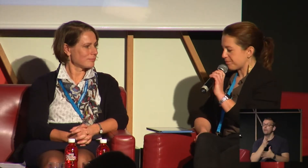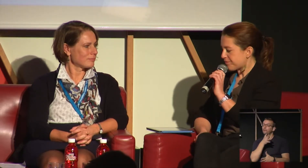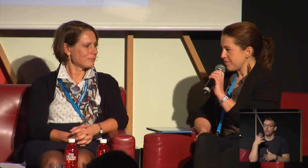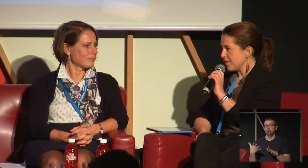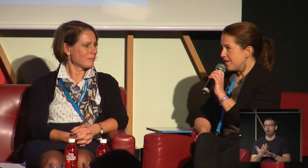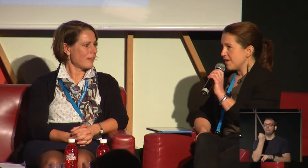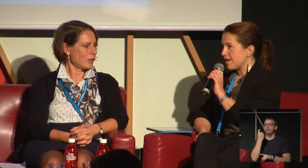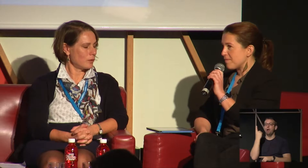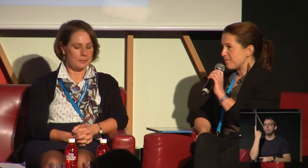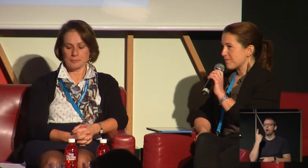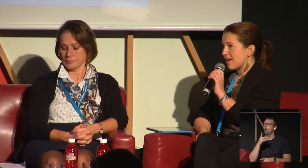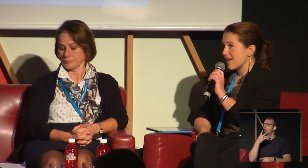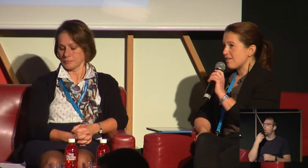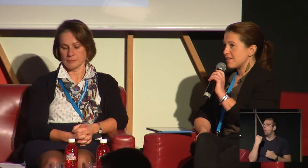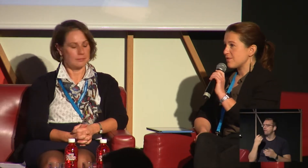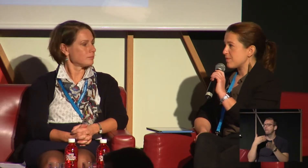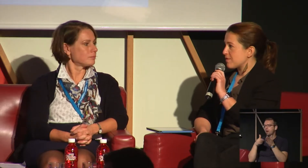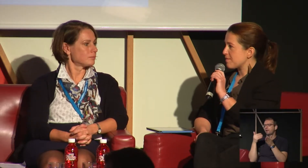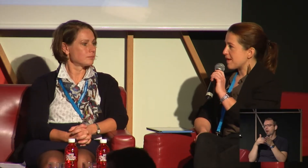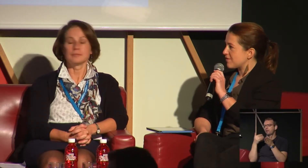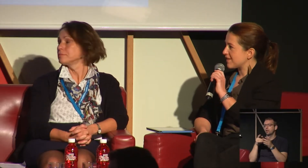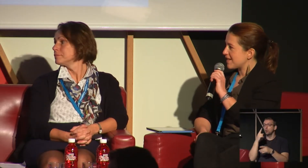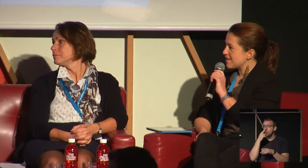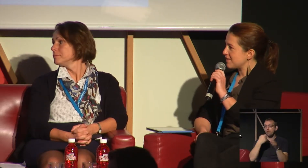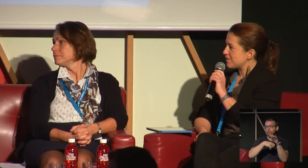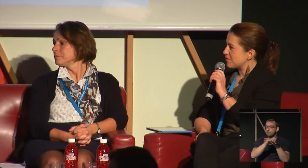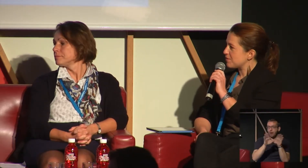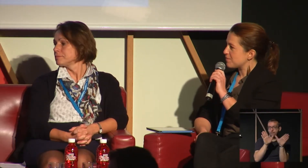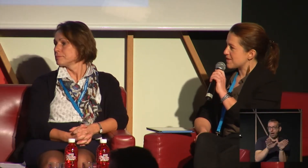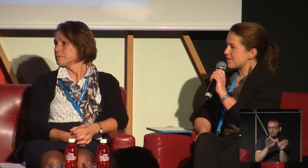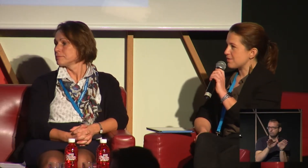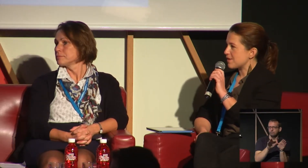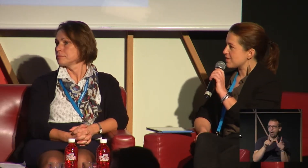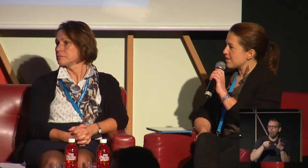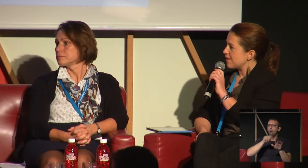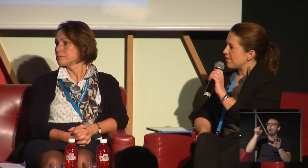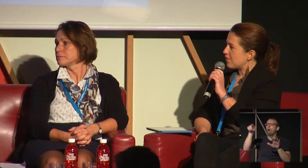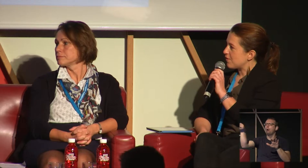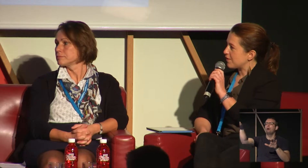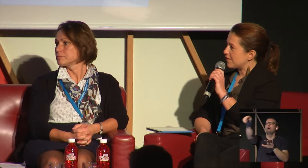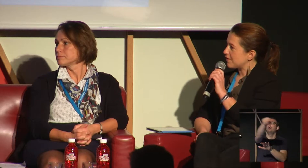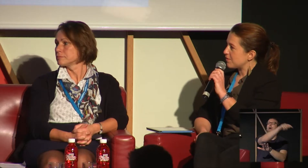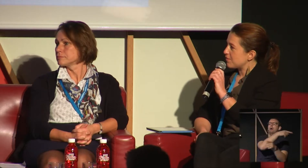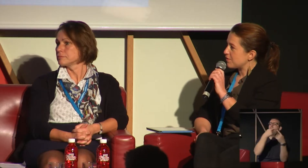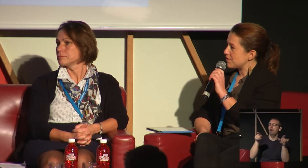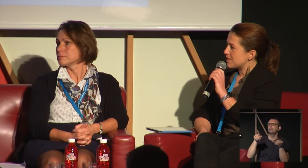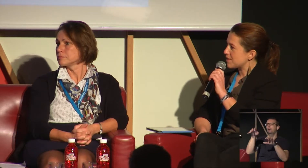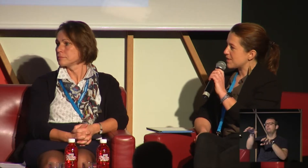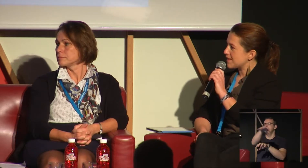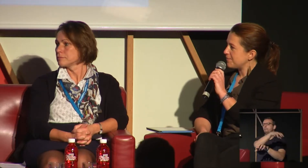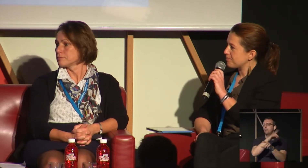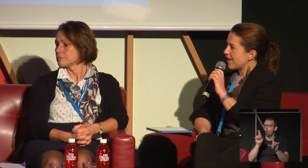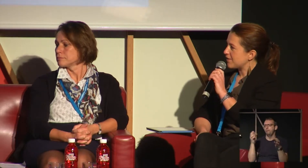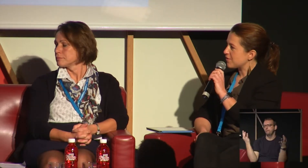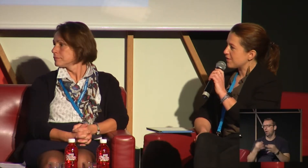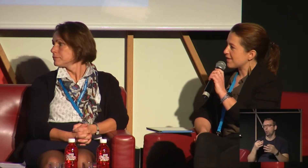well. I'd now like to welcome Patrick Gasser to present to us on UEFA Euro